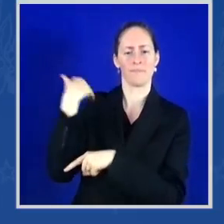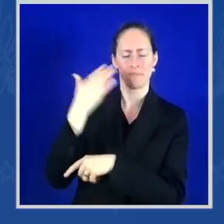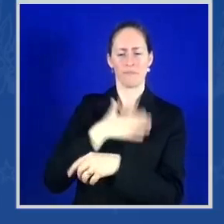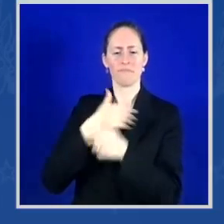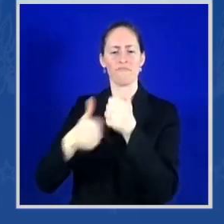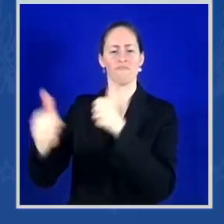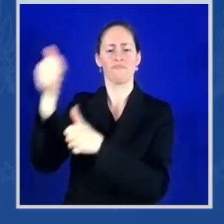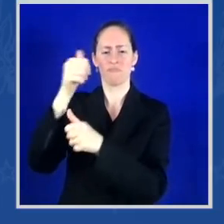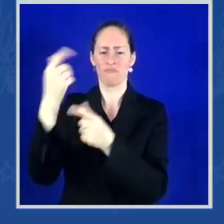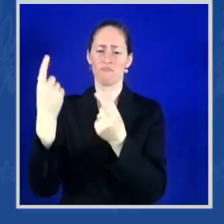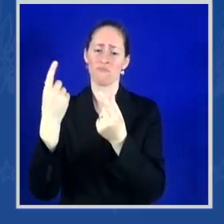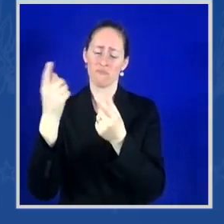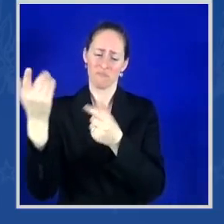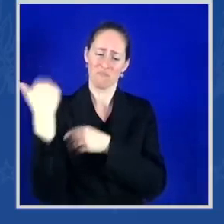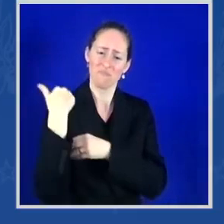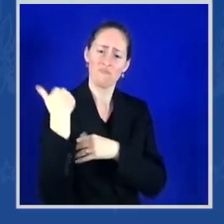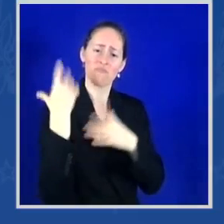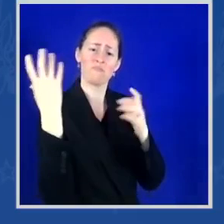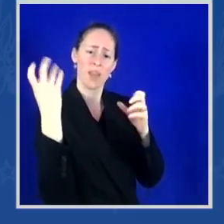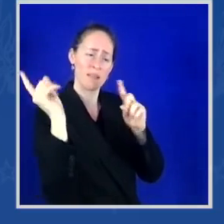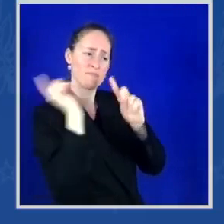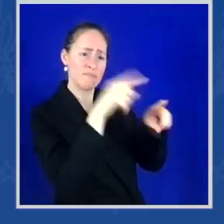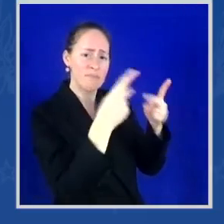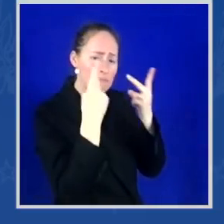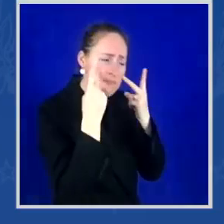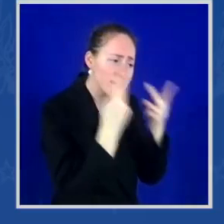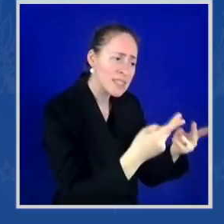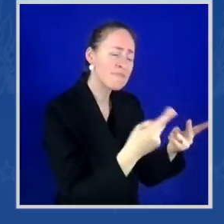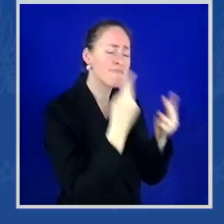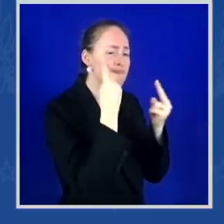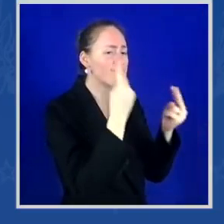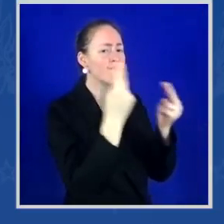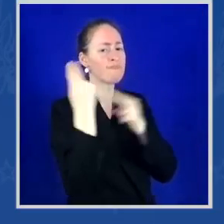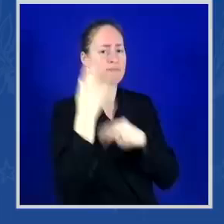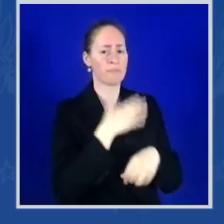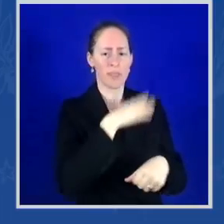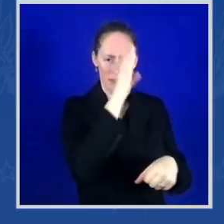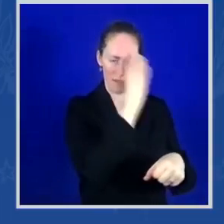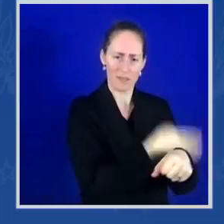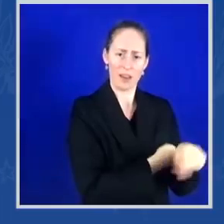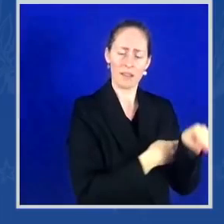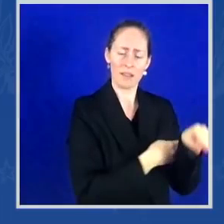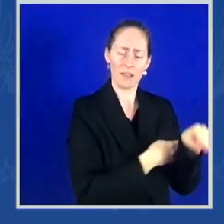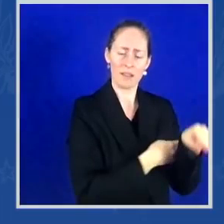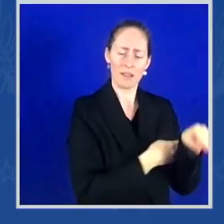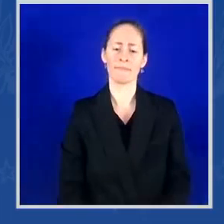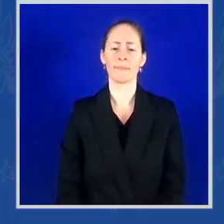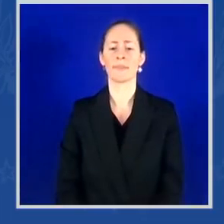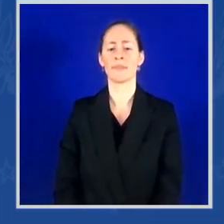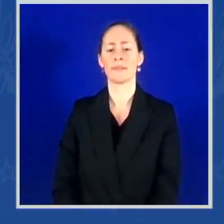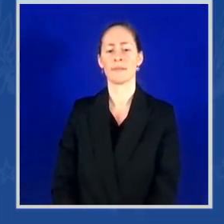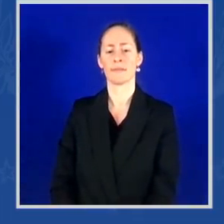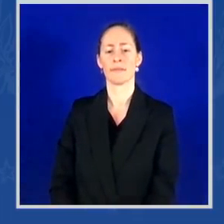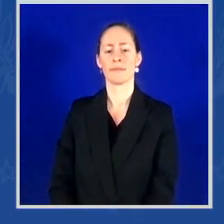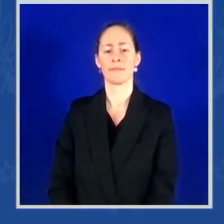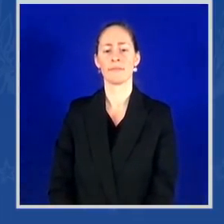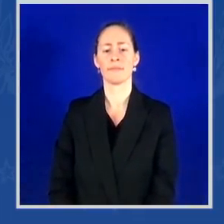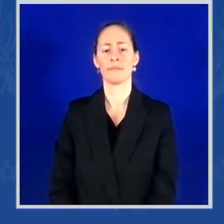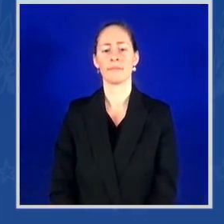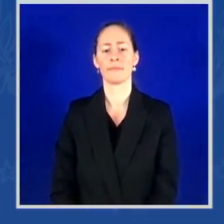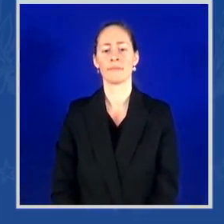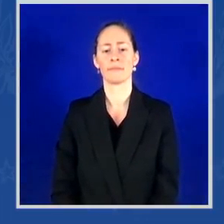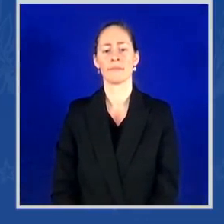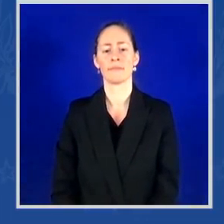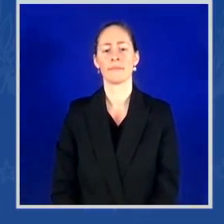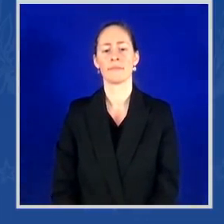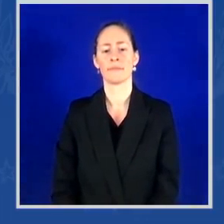note that when Bo made the grade of major in Iraq, I said, I'd been in and